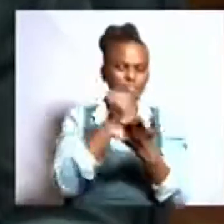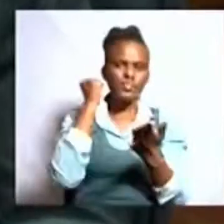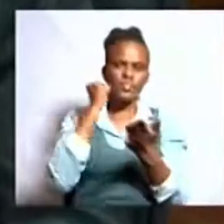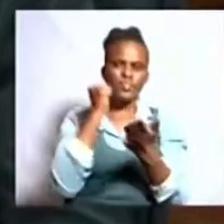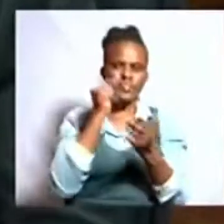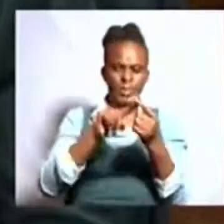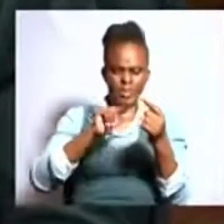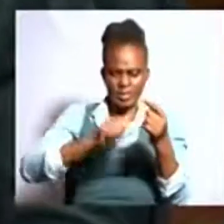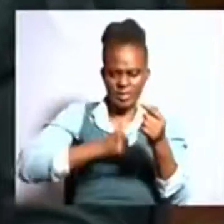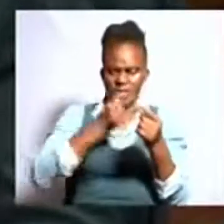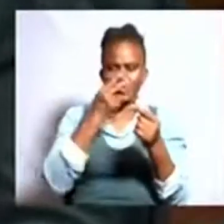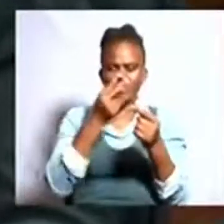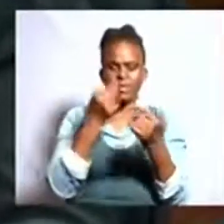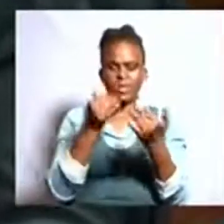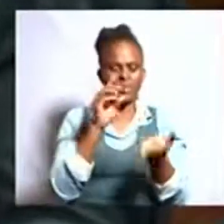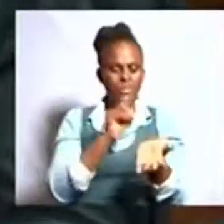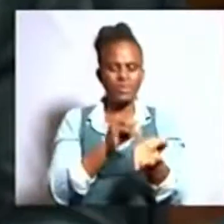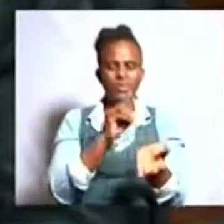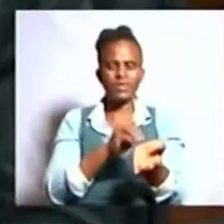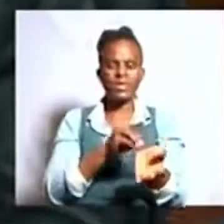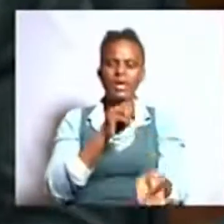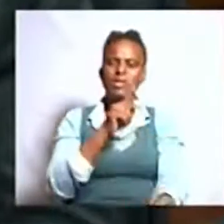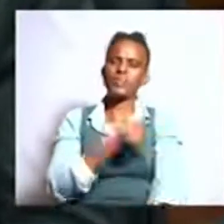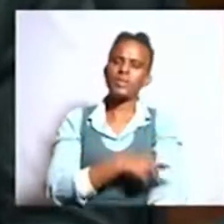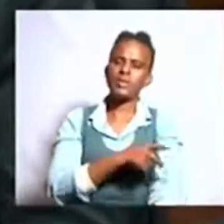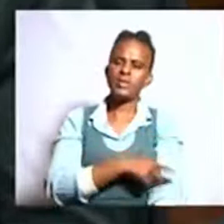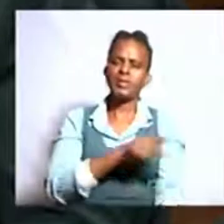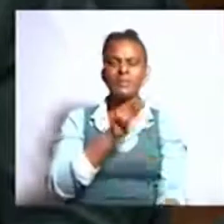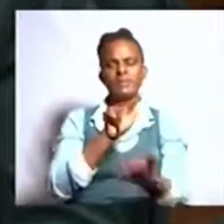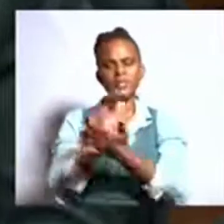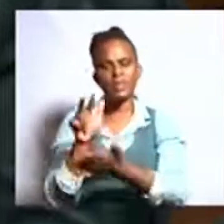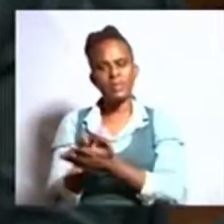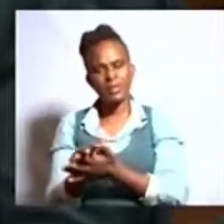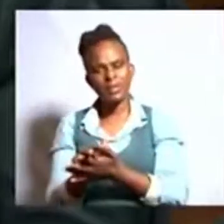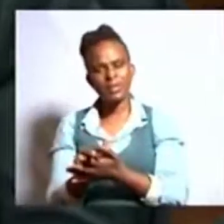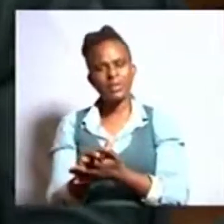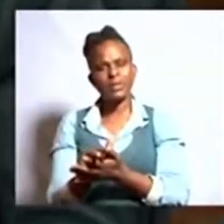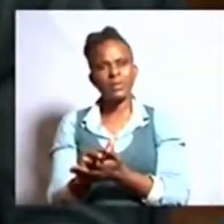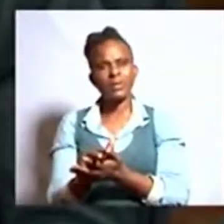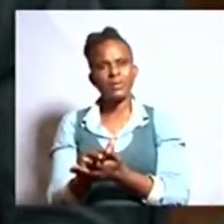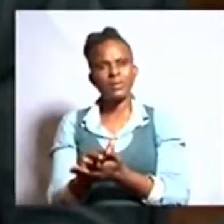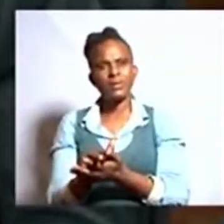have seen Dr. Piri signing and whatnot in some of these.